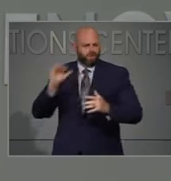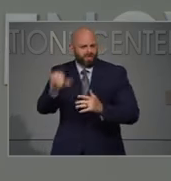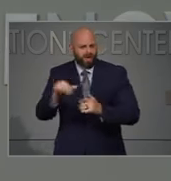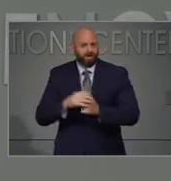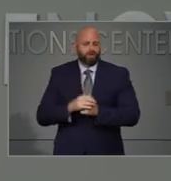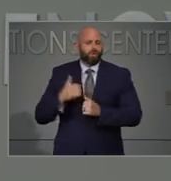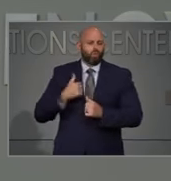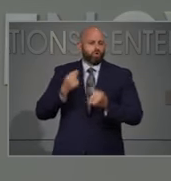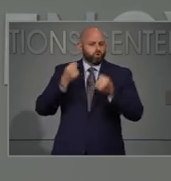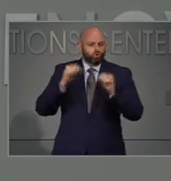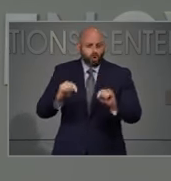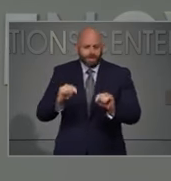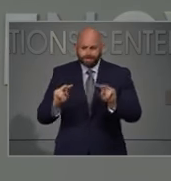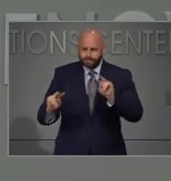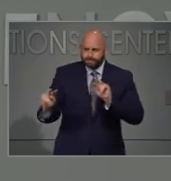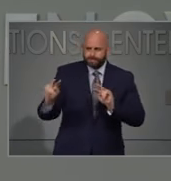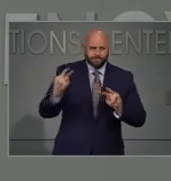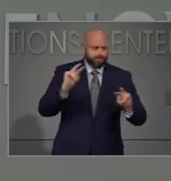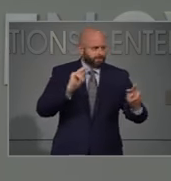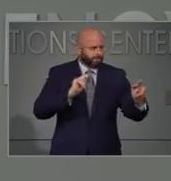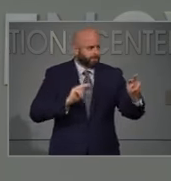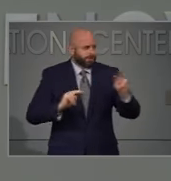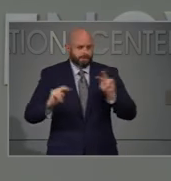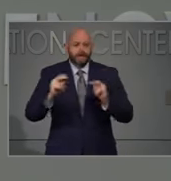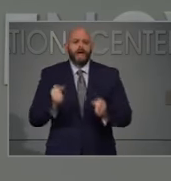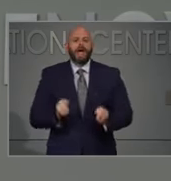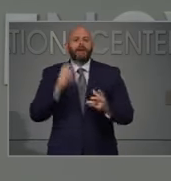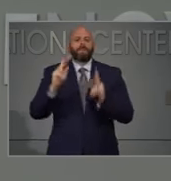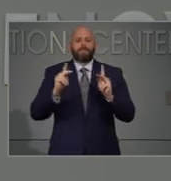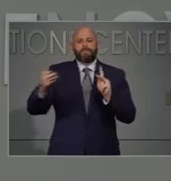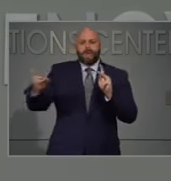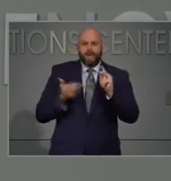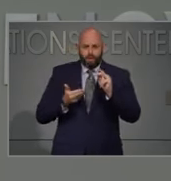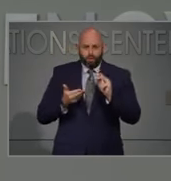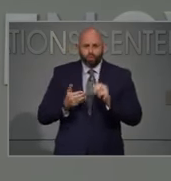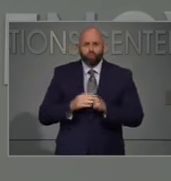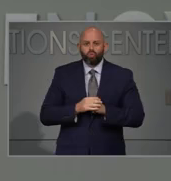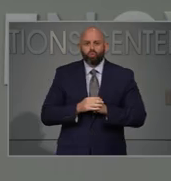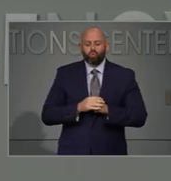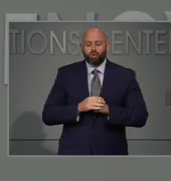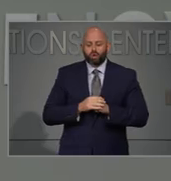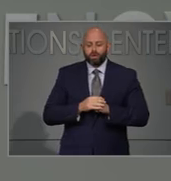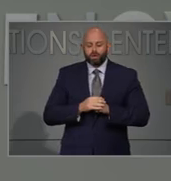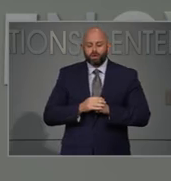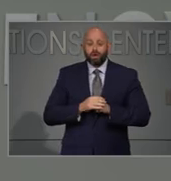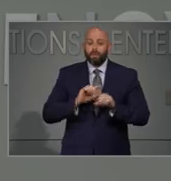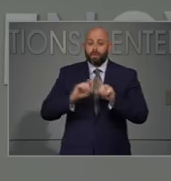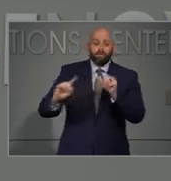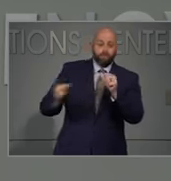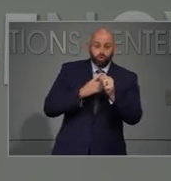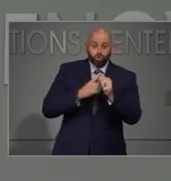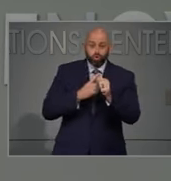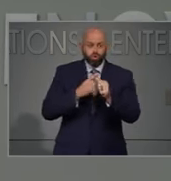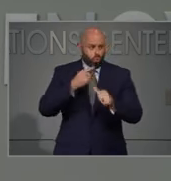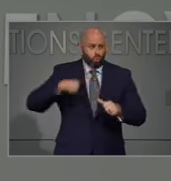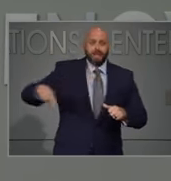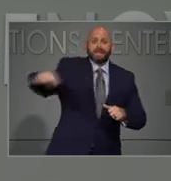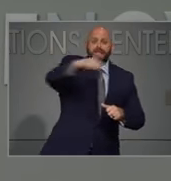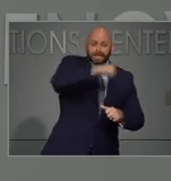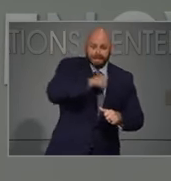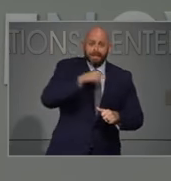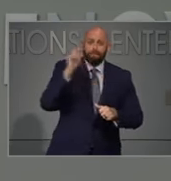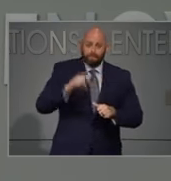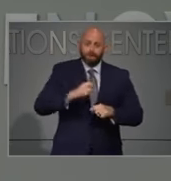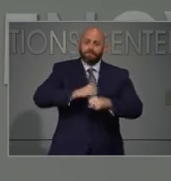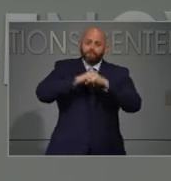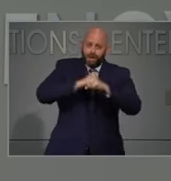and understand how many people we ultimately will need. But I think it starts back with our own actions of keeping the virus level spread low, and I